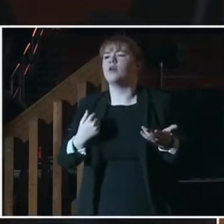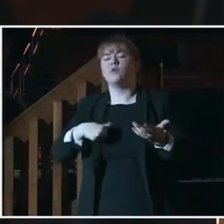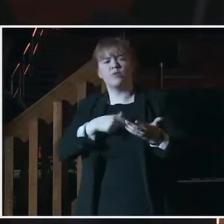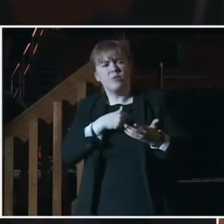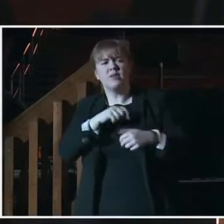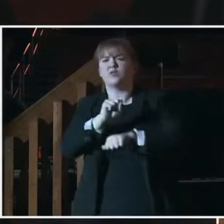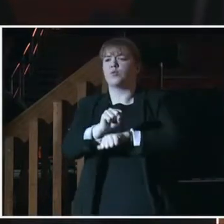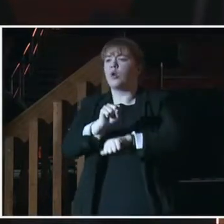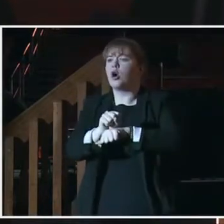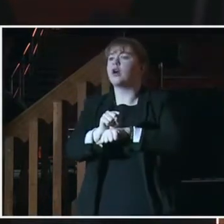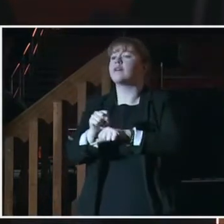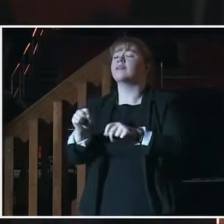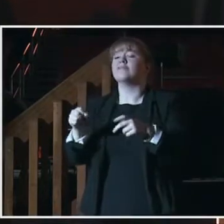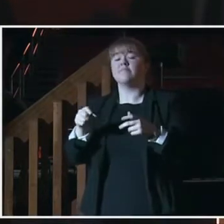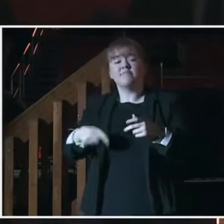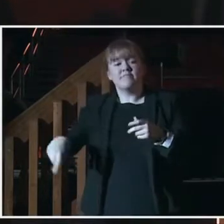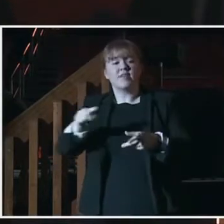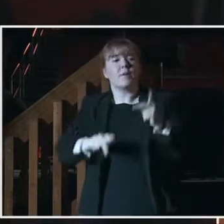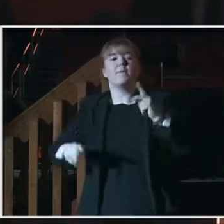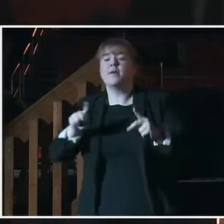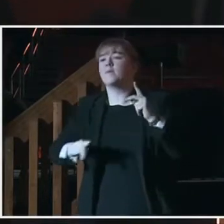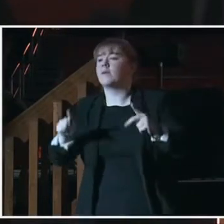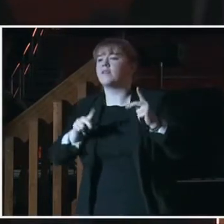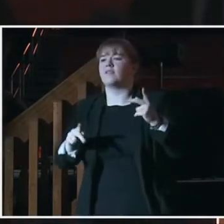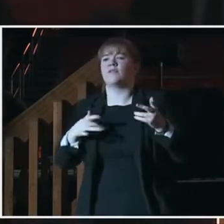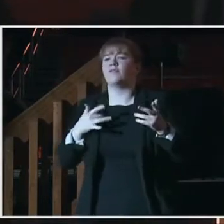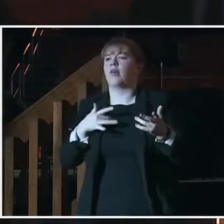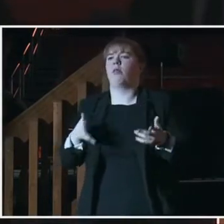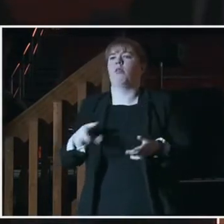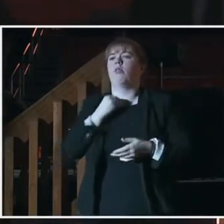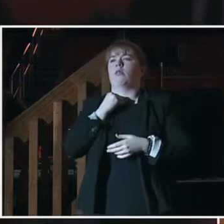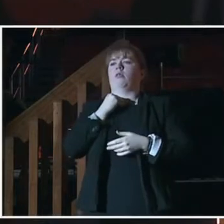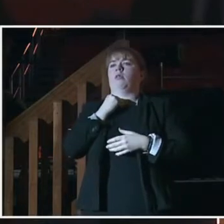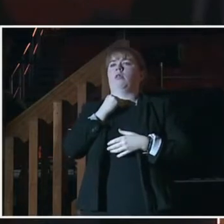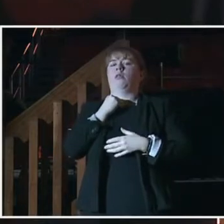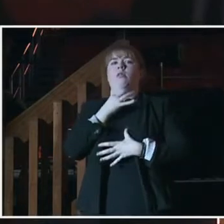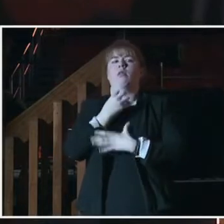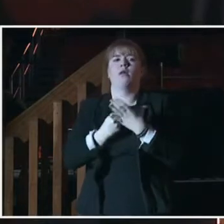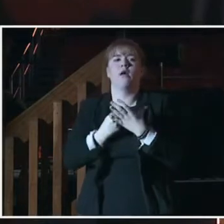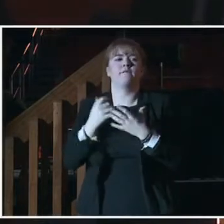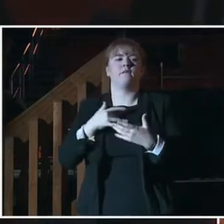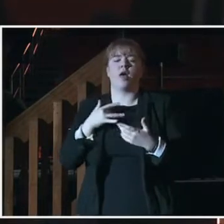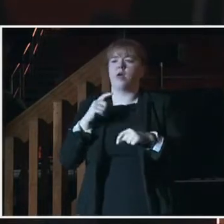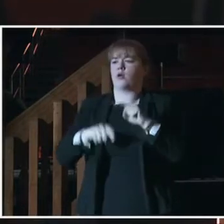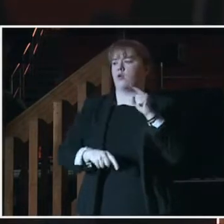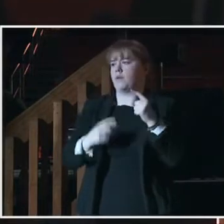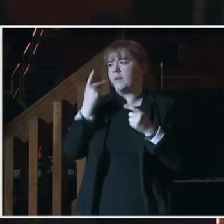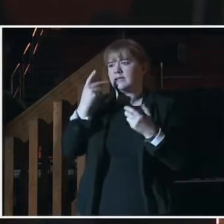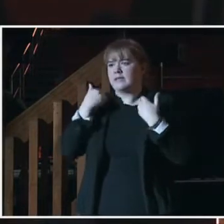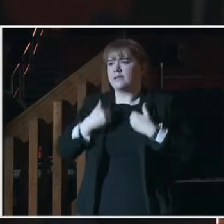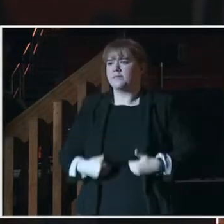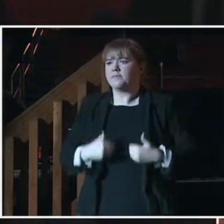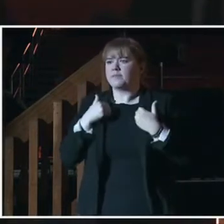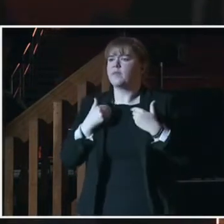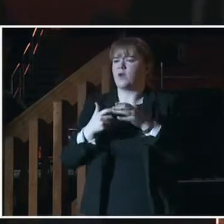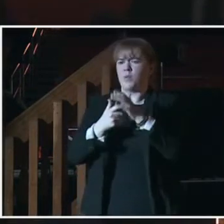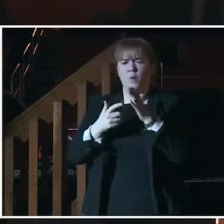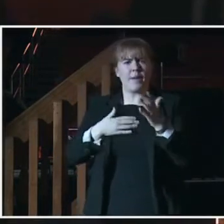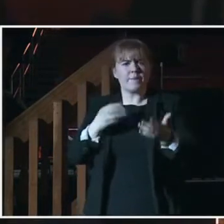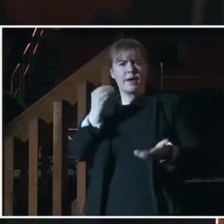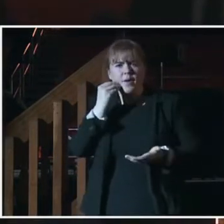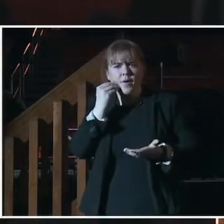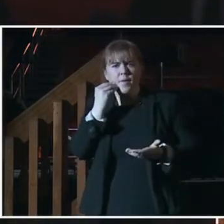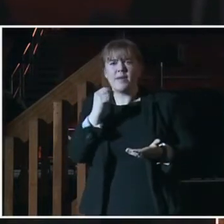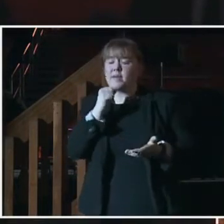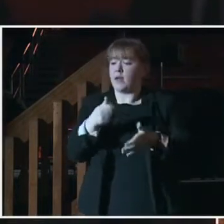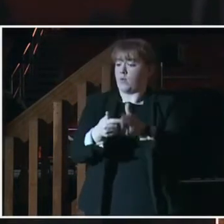on behalf of those who were voiceless, of those who felt invisible, That was a requirement in my home, and it wasn't a requirement